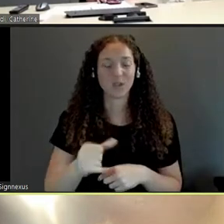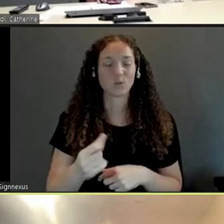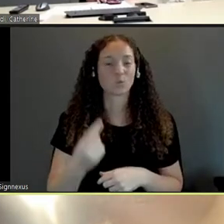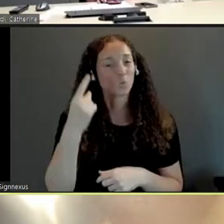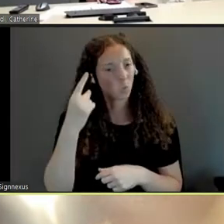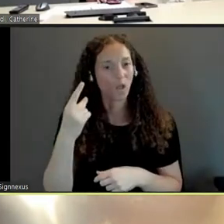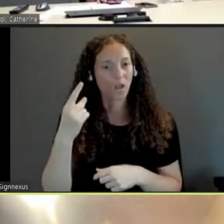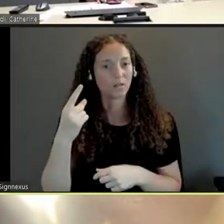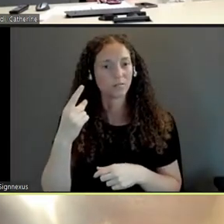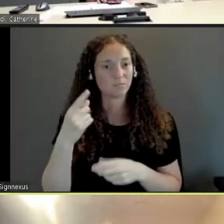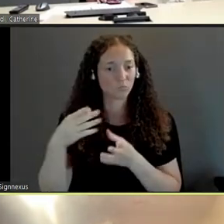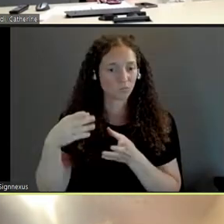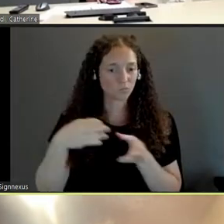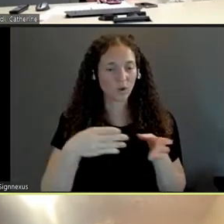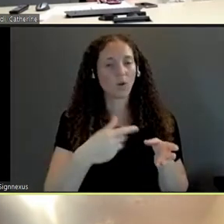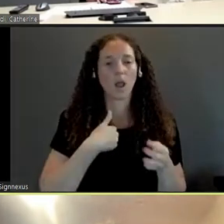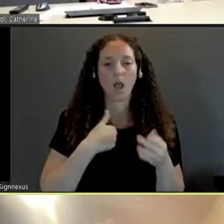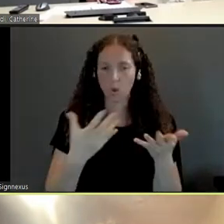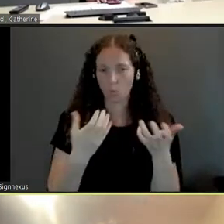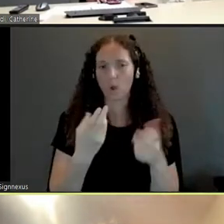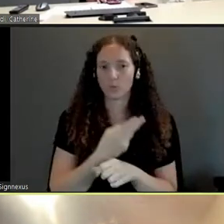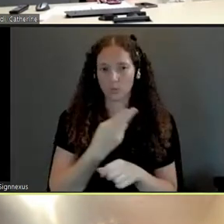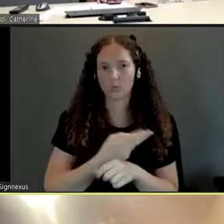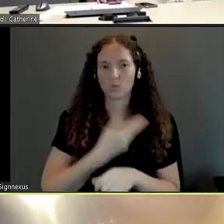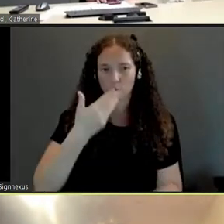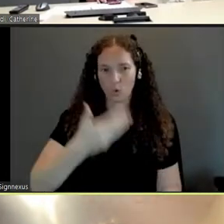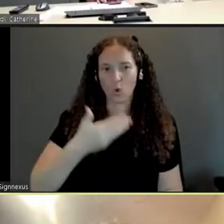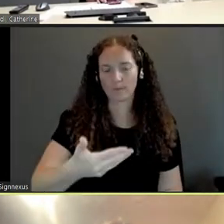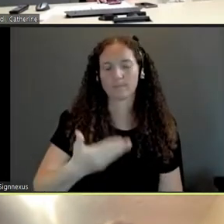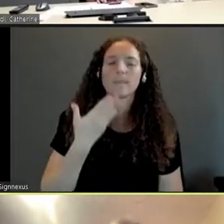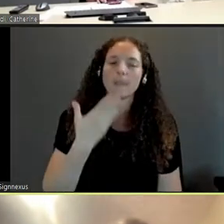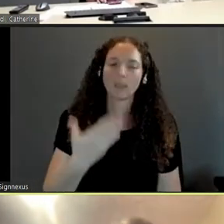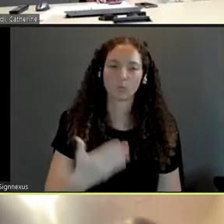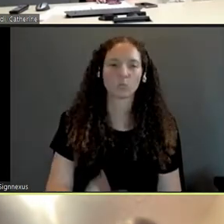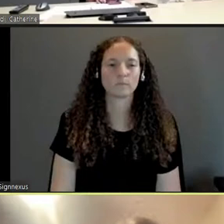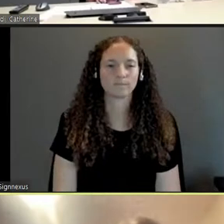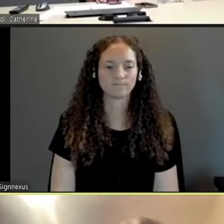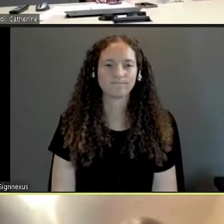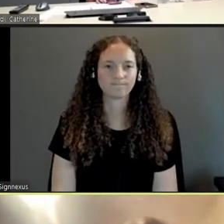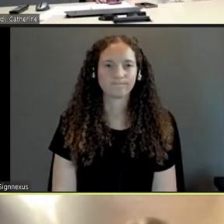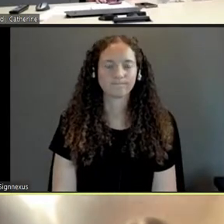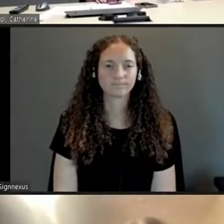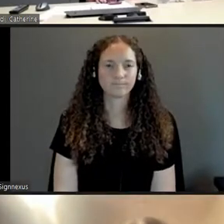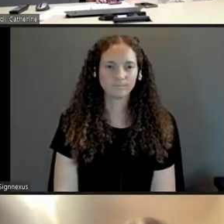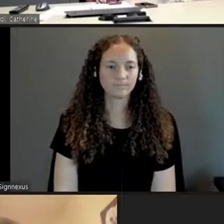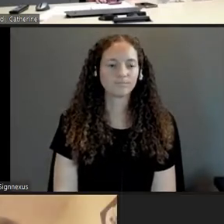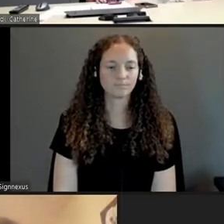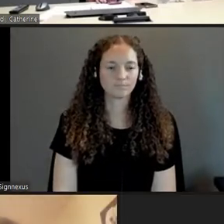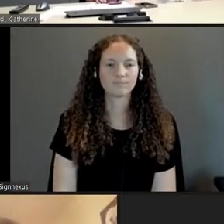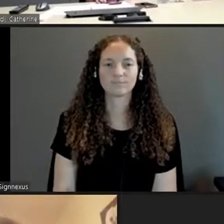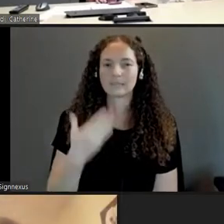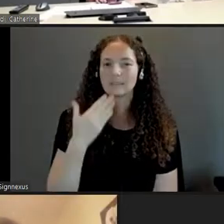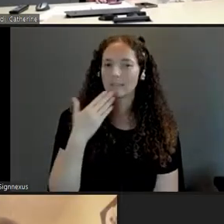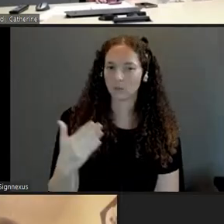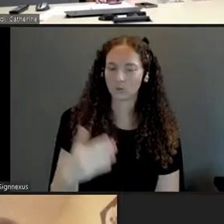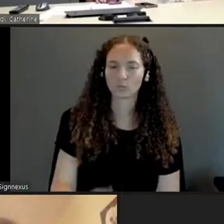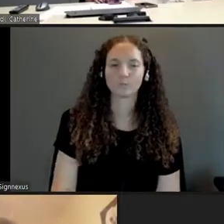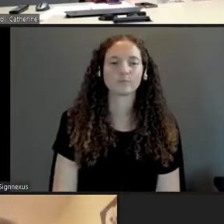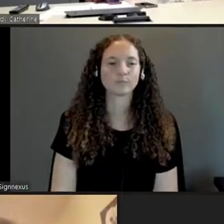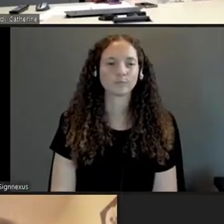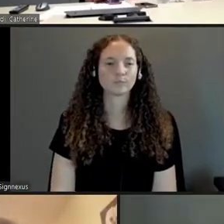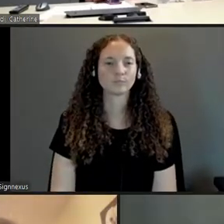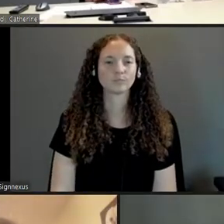I would like to use often. Thank you. Thank you, Kathleen. Next, we're going to